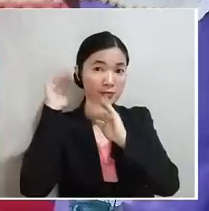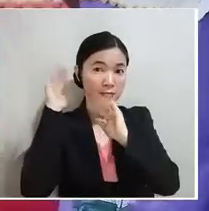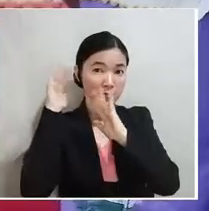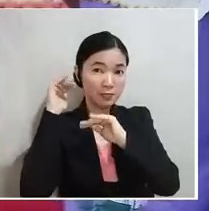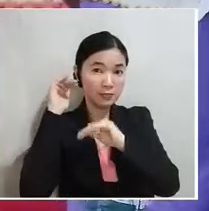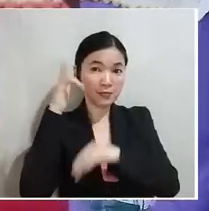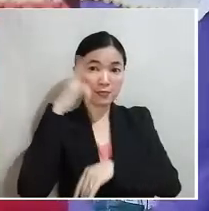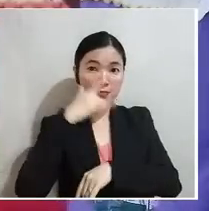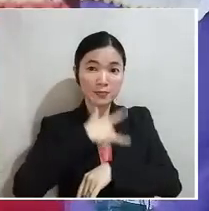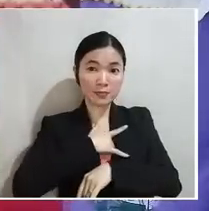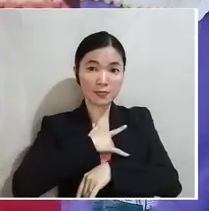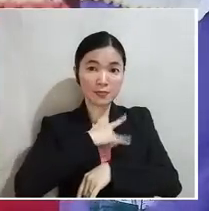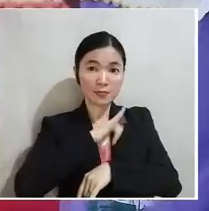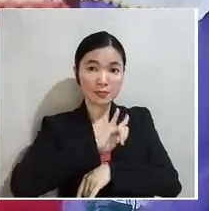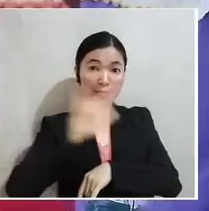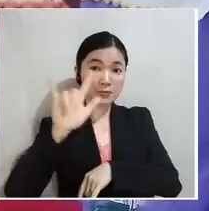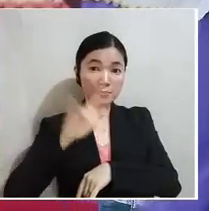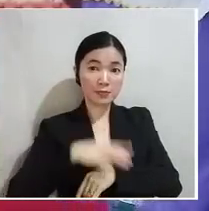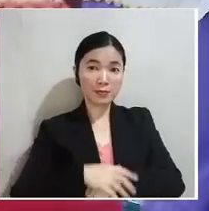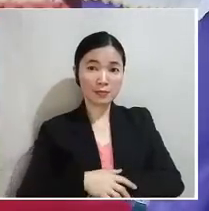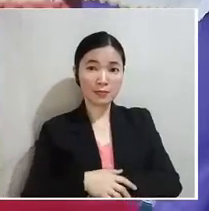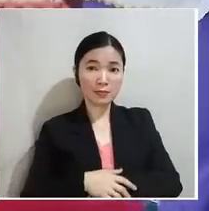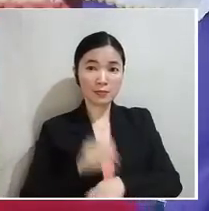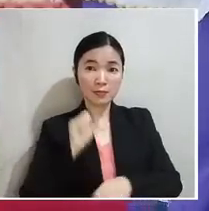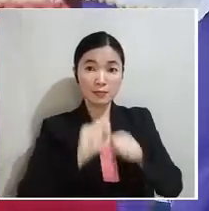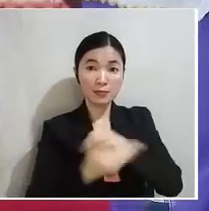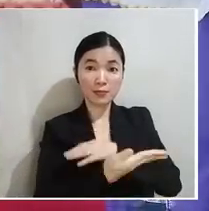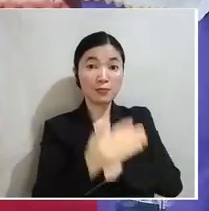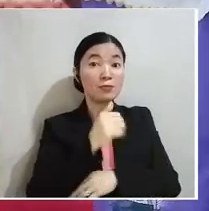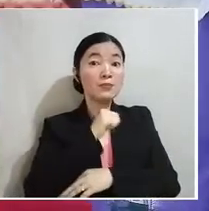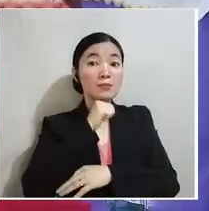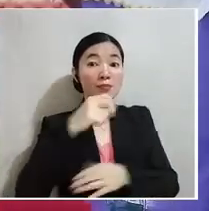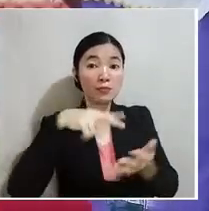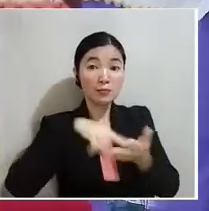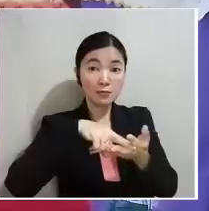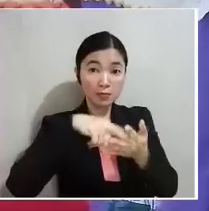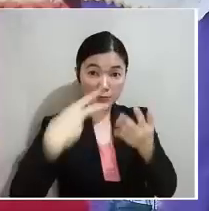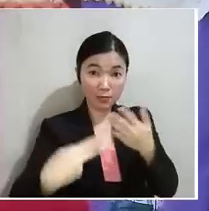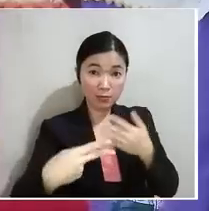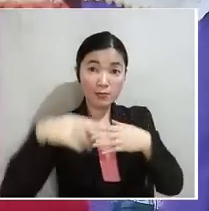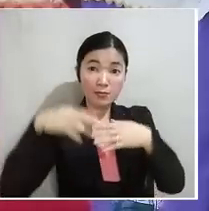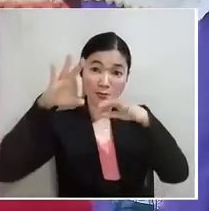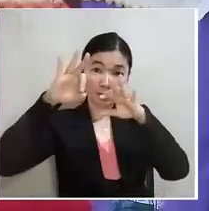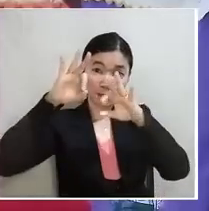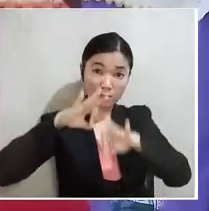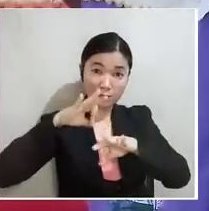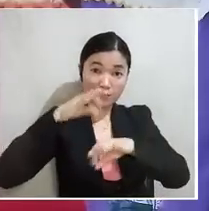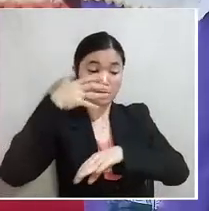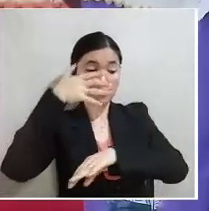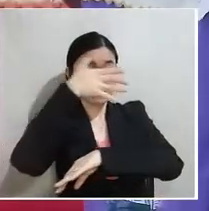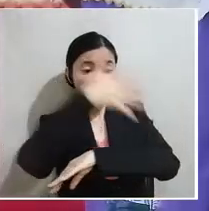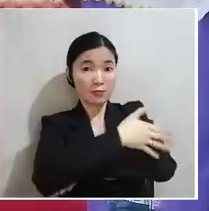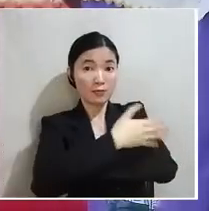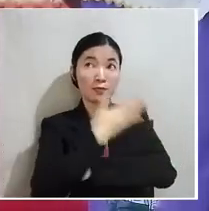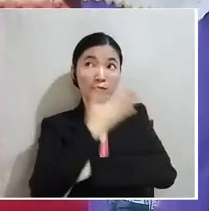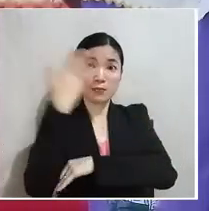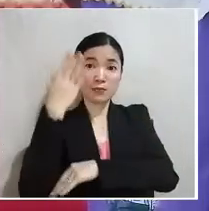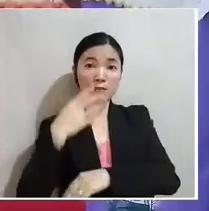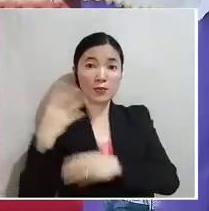we may not fail or forsake Him when we are